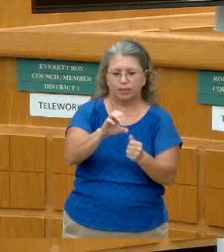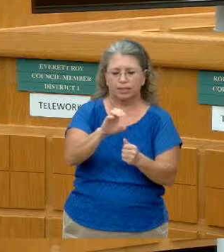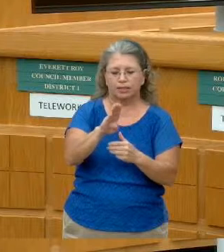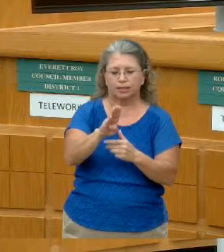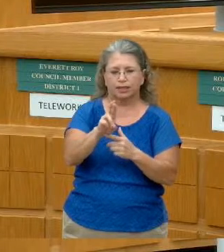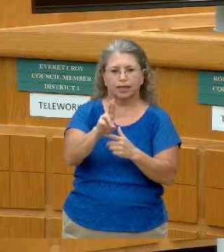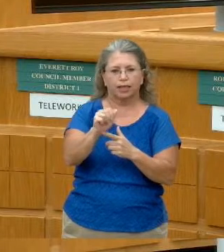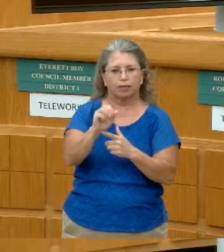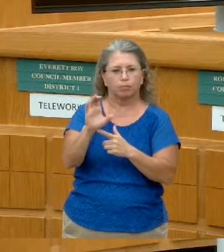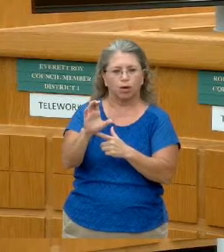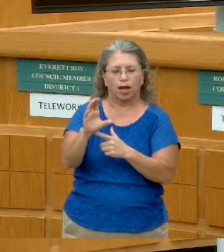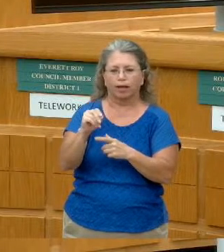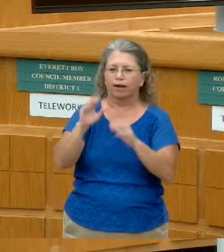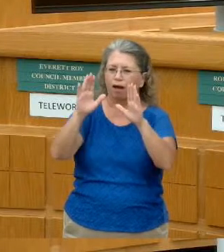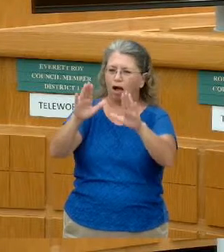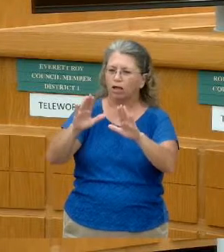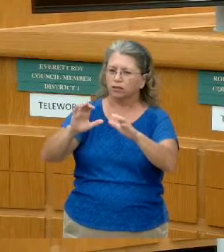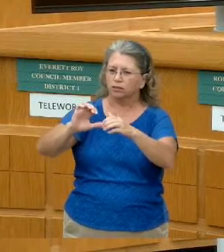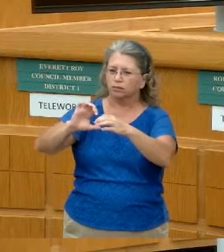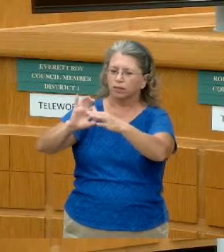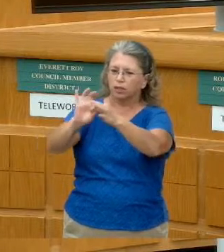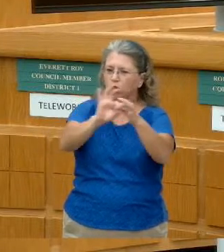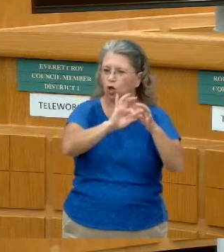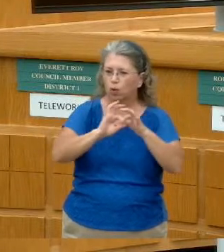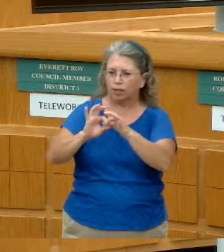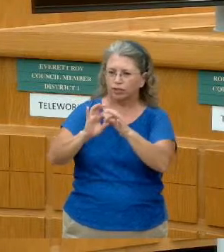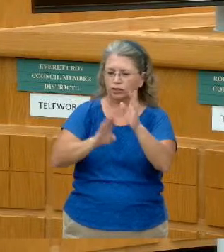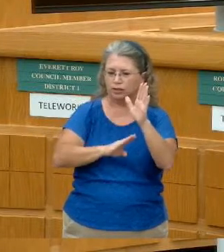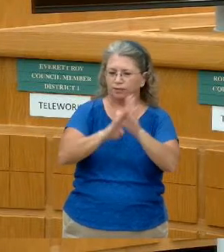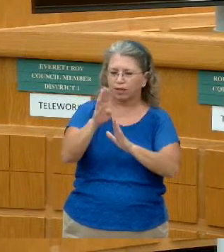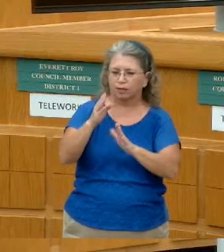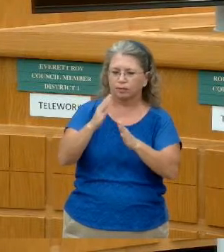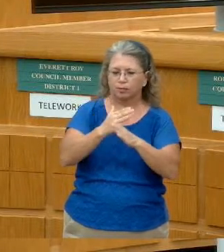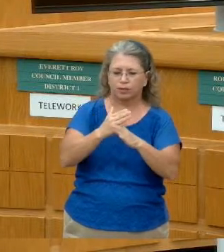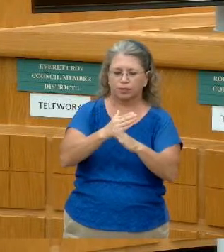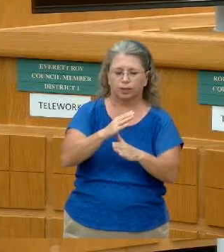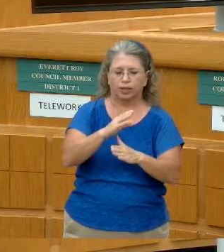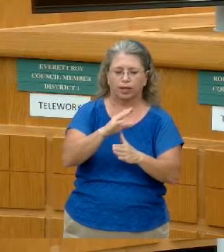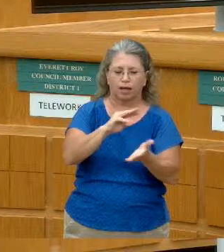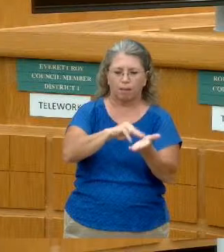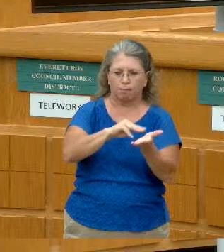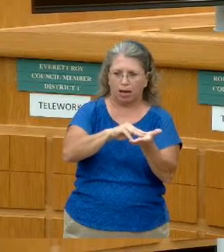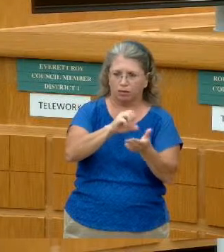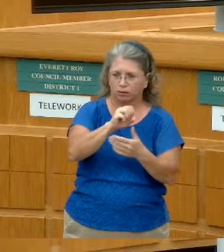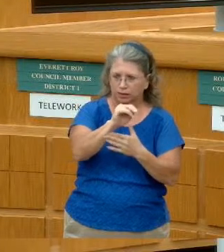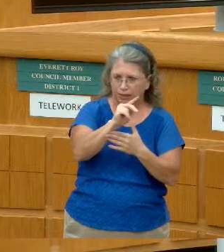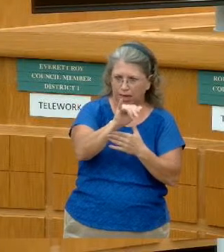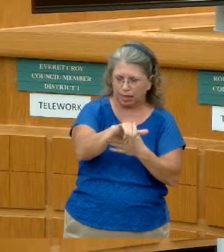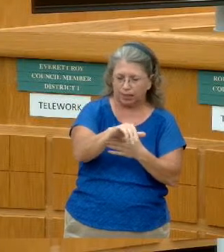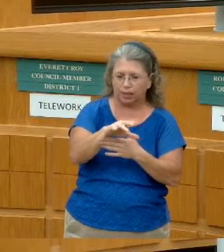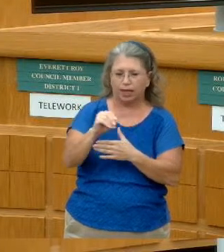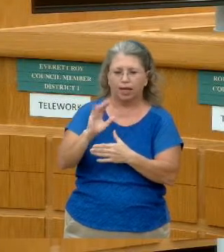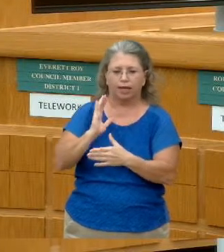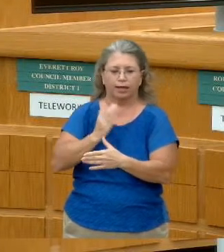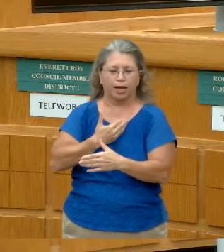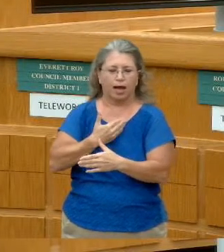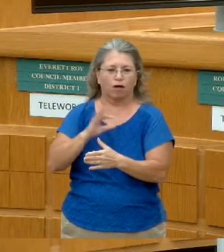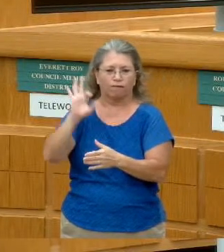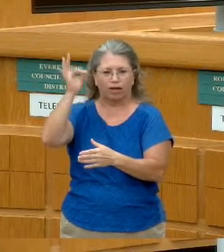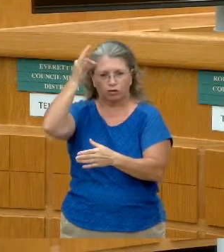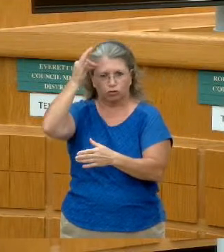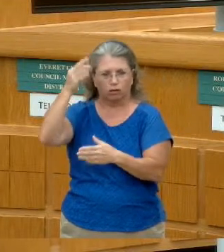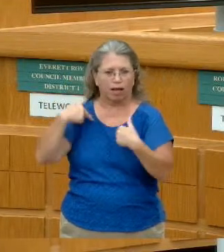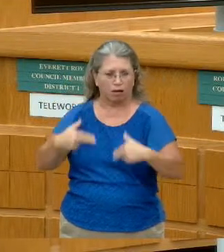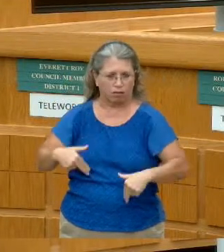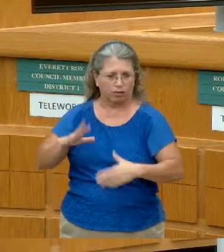awesome coalition, Courtney, that's developed between the Nueces County Medical Society and some of our federally health qualified centers. And the first